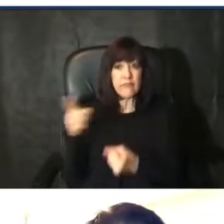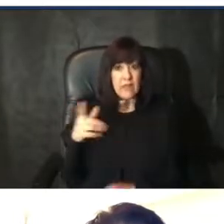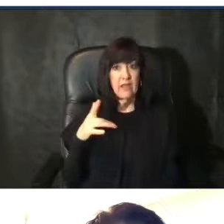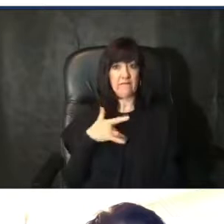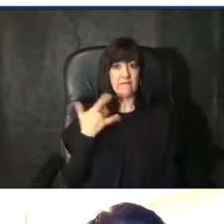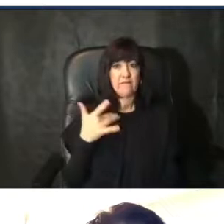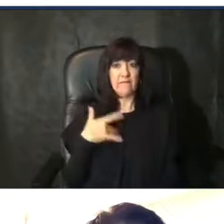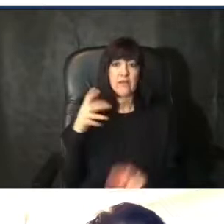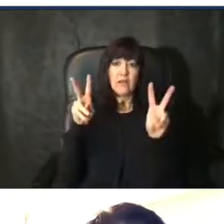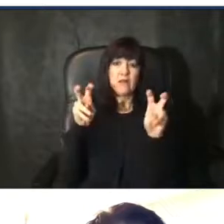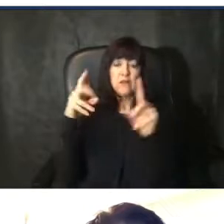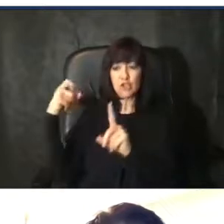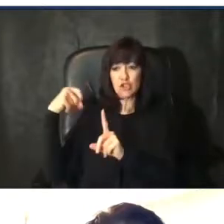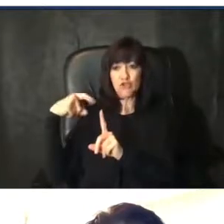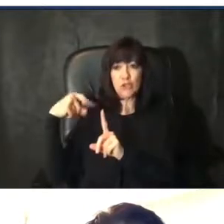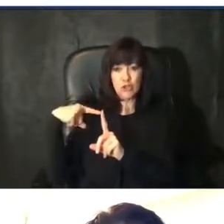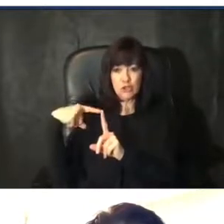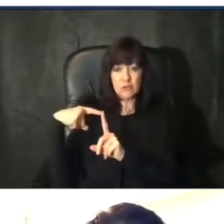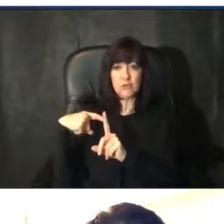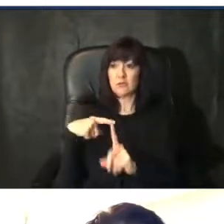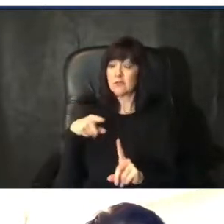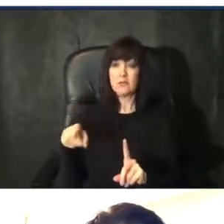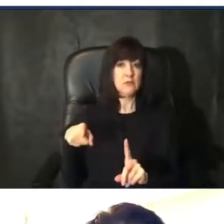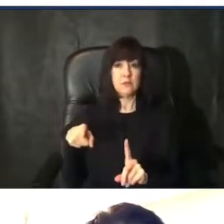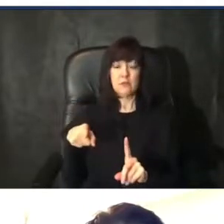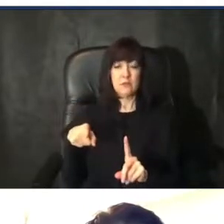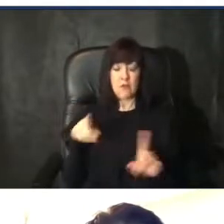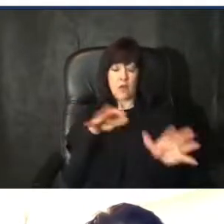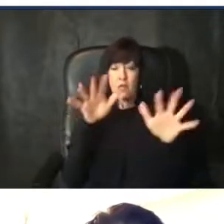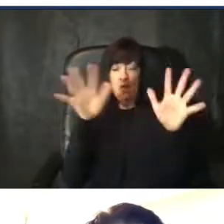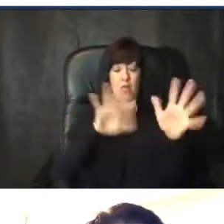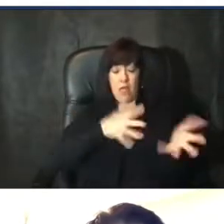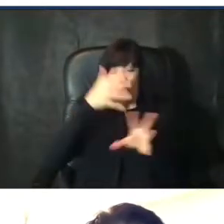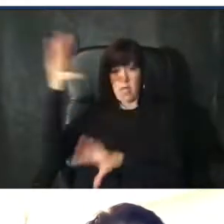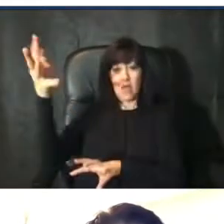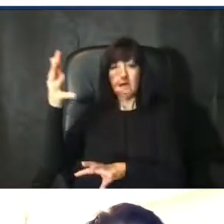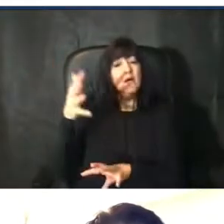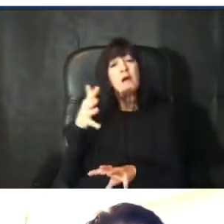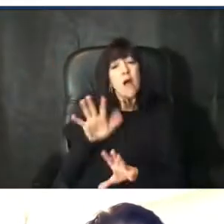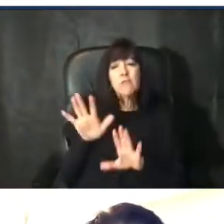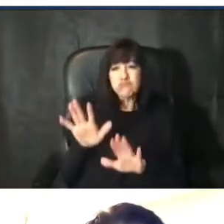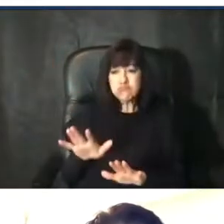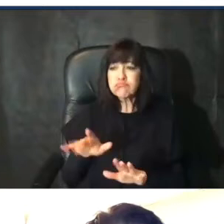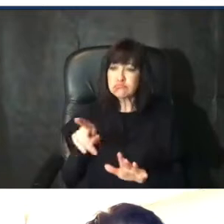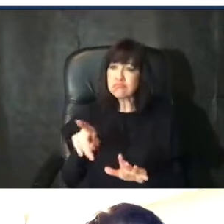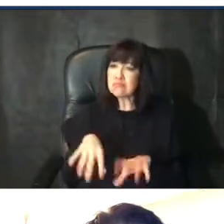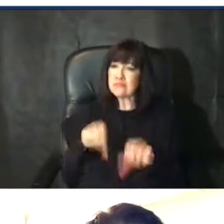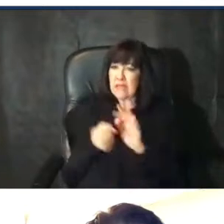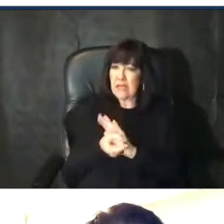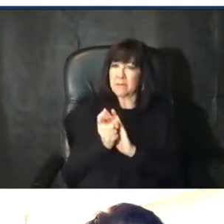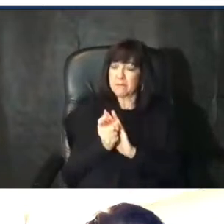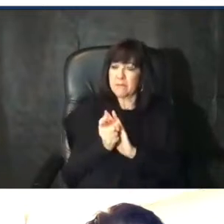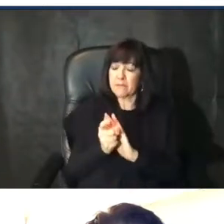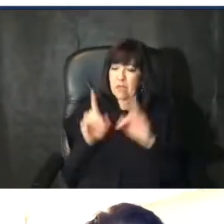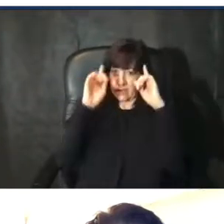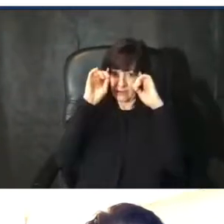they're not taking the moment to take a step back and take a breath and bring down their level of intensity. So in